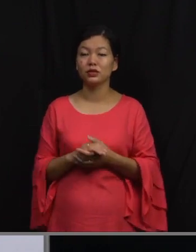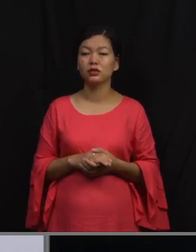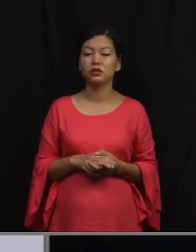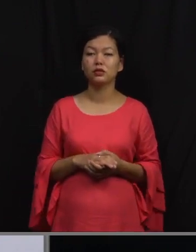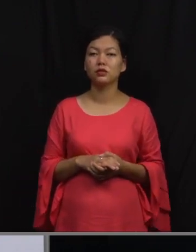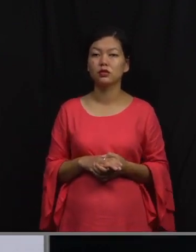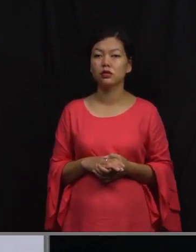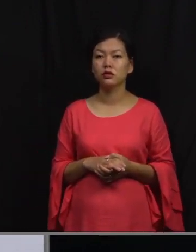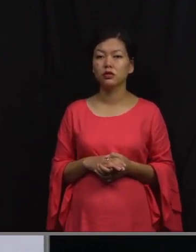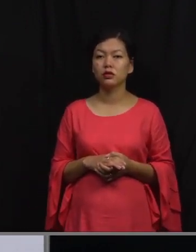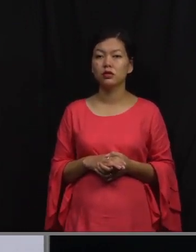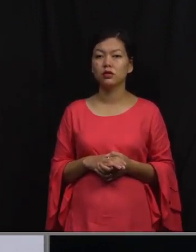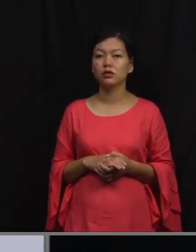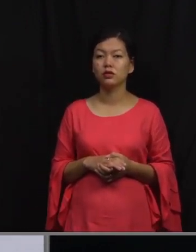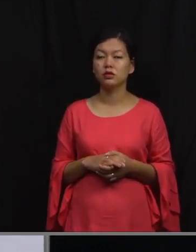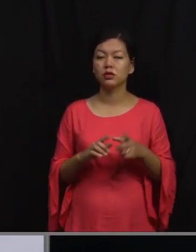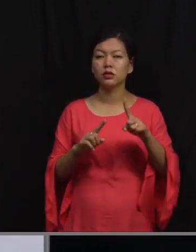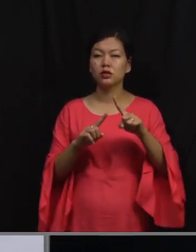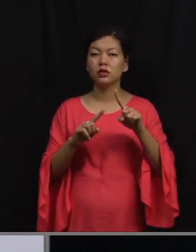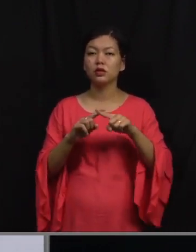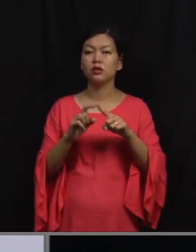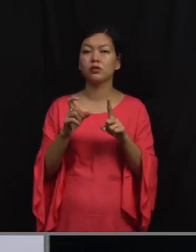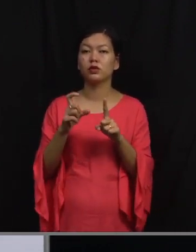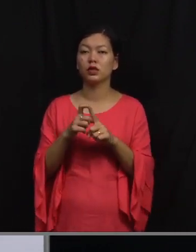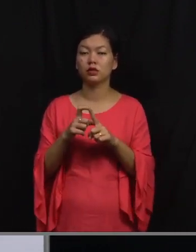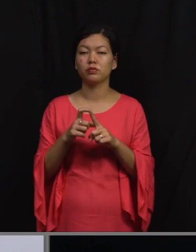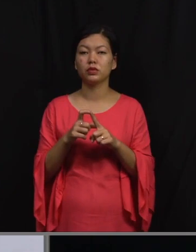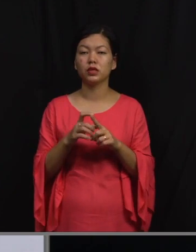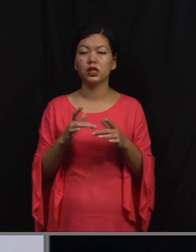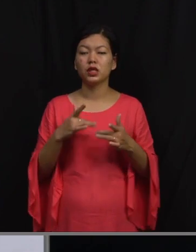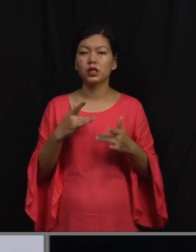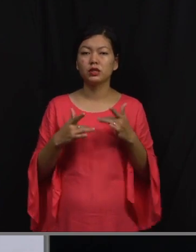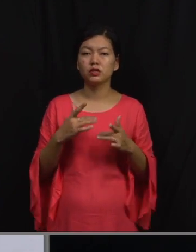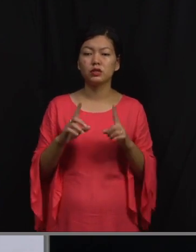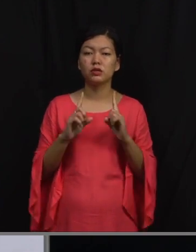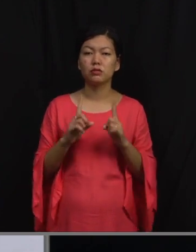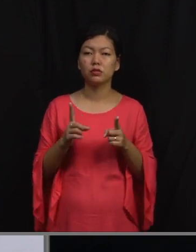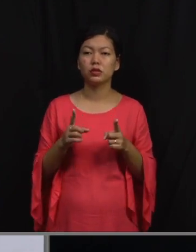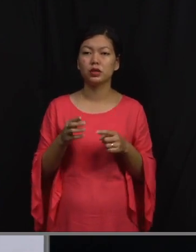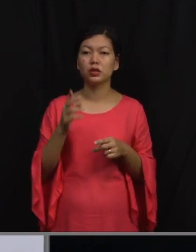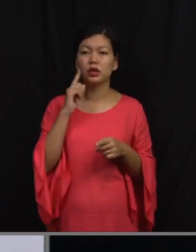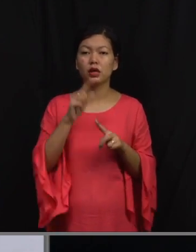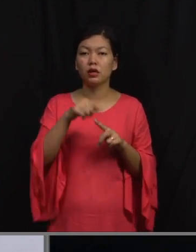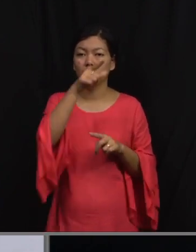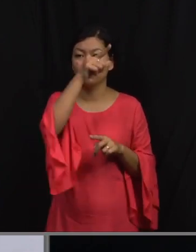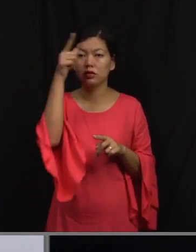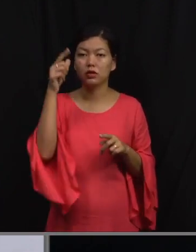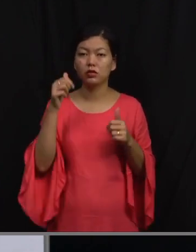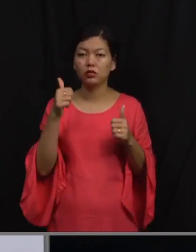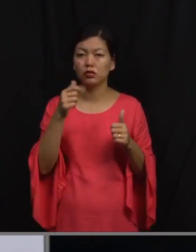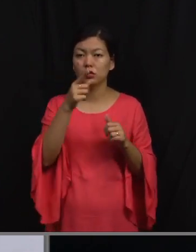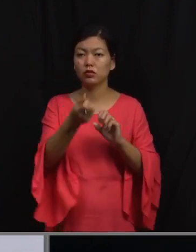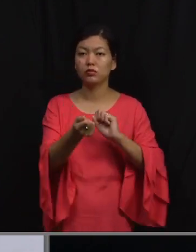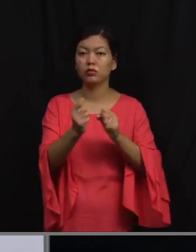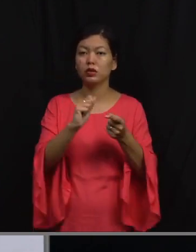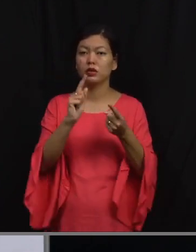Okay, so the thermodynamics part is very interesting, but suppose luck by chance, when you become an engineer, when you go